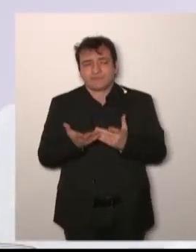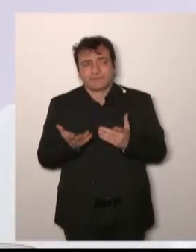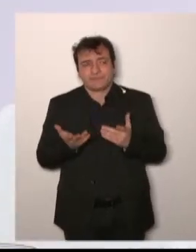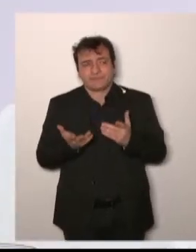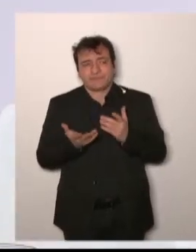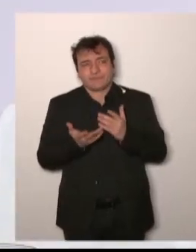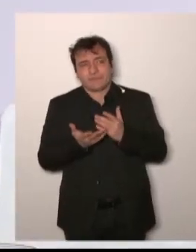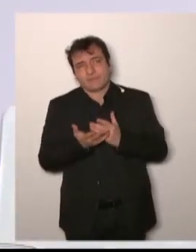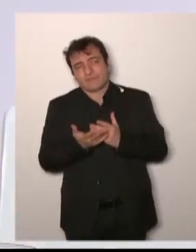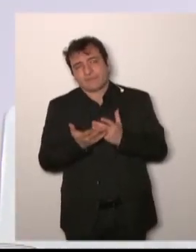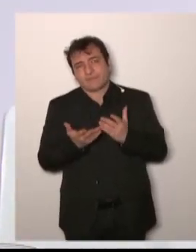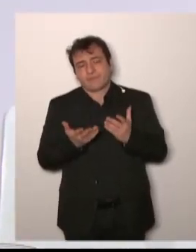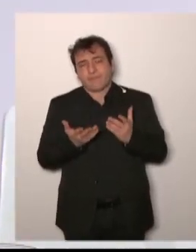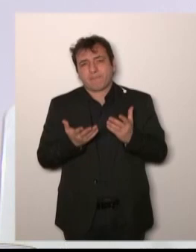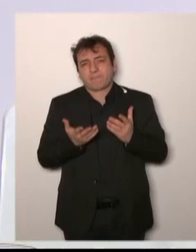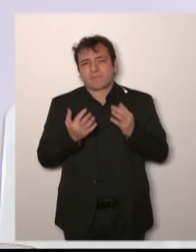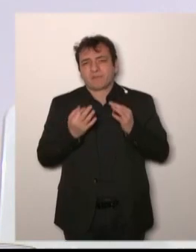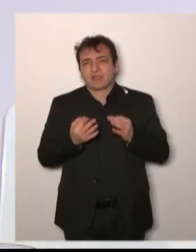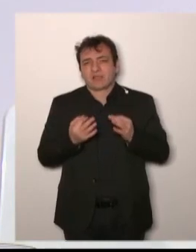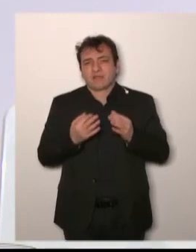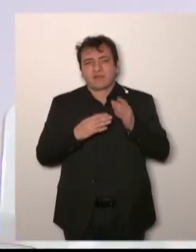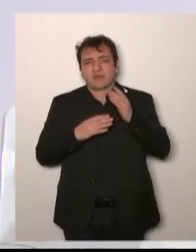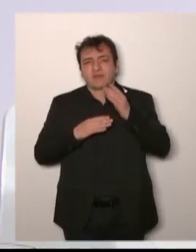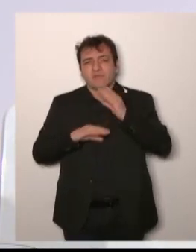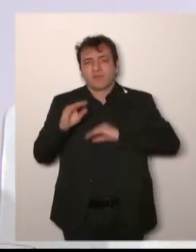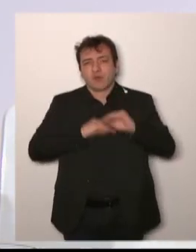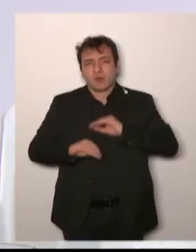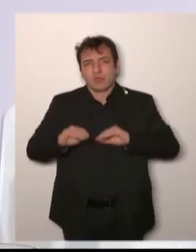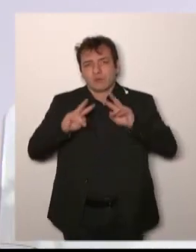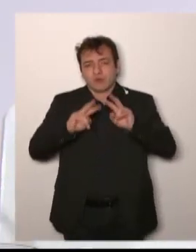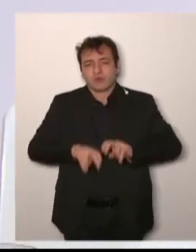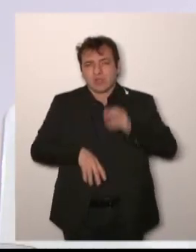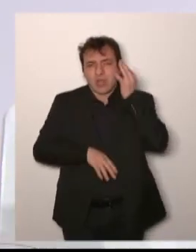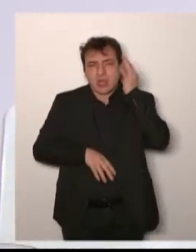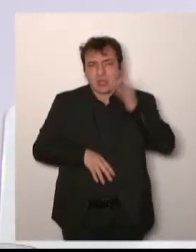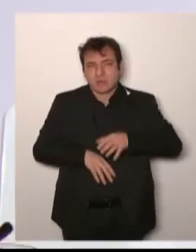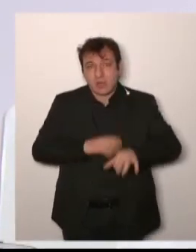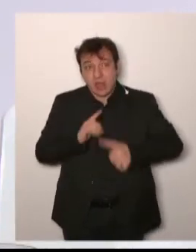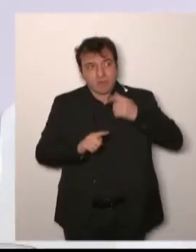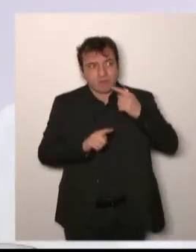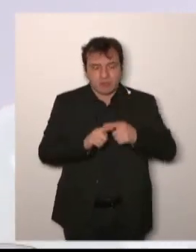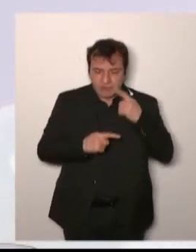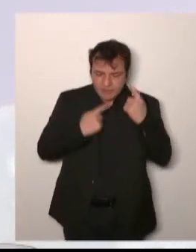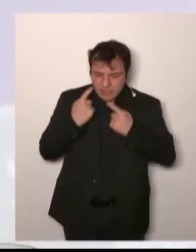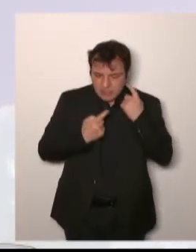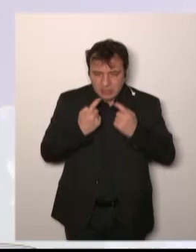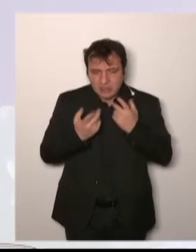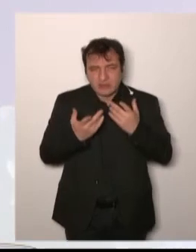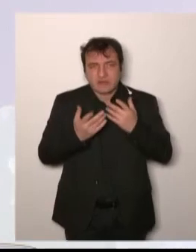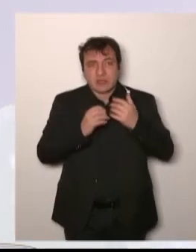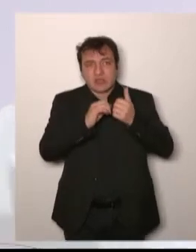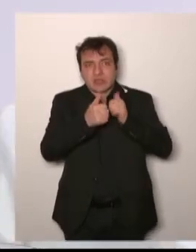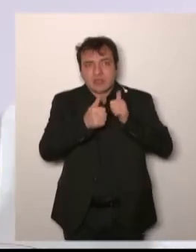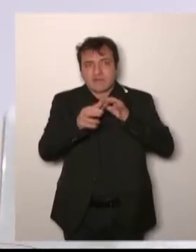Europe Research and Innovation Programme, it is the first time that we have thought about global strategic challenges and